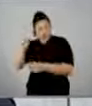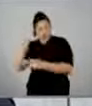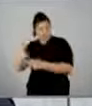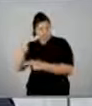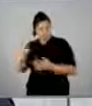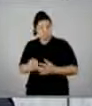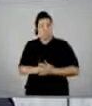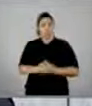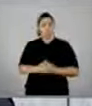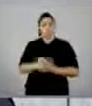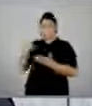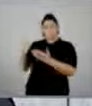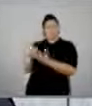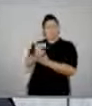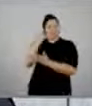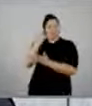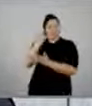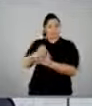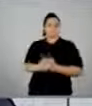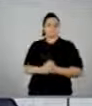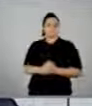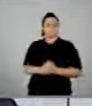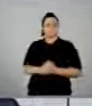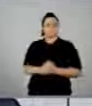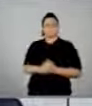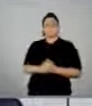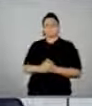way to conduct that process and to